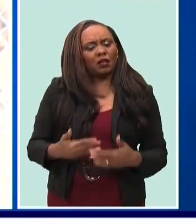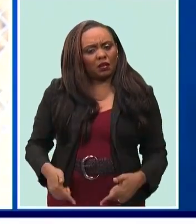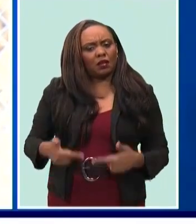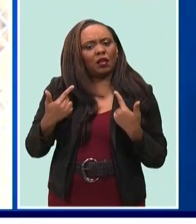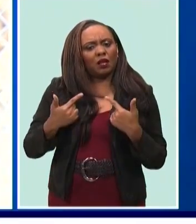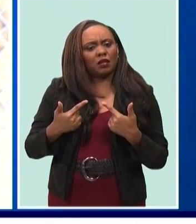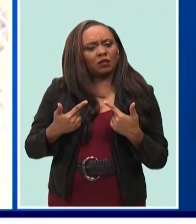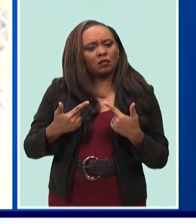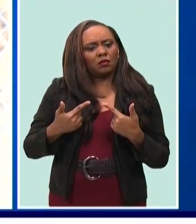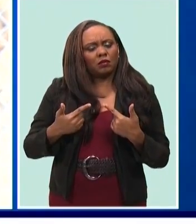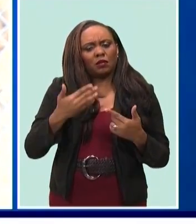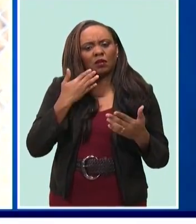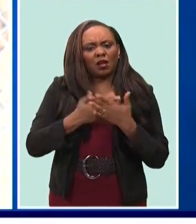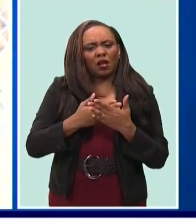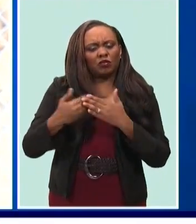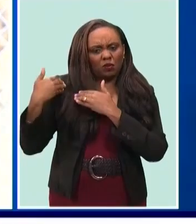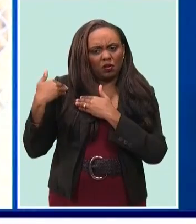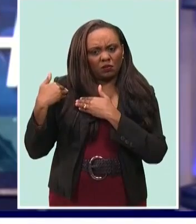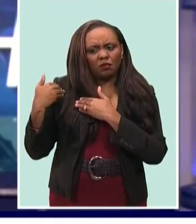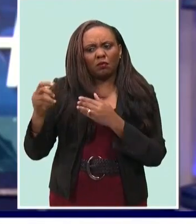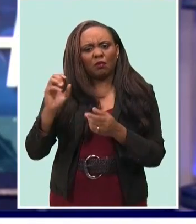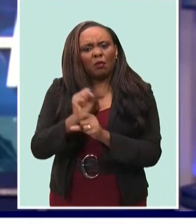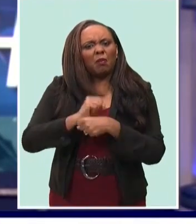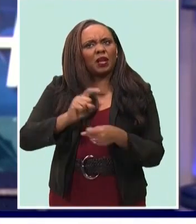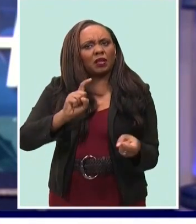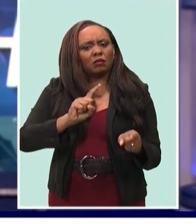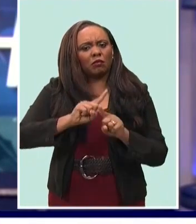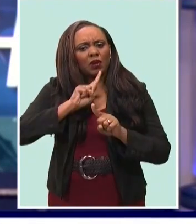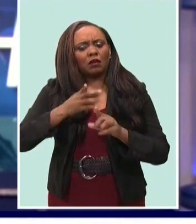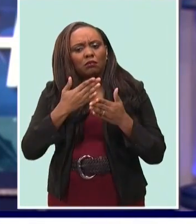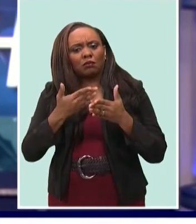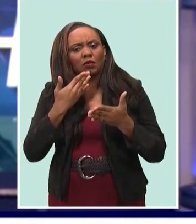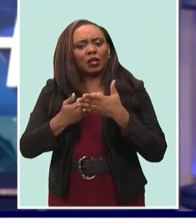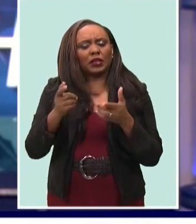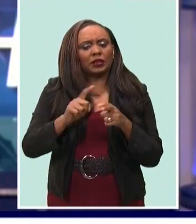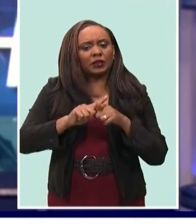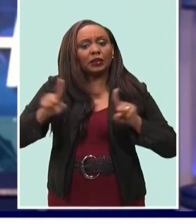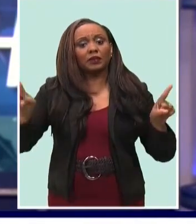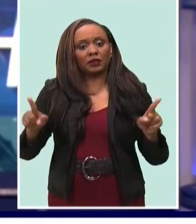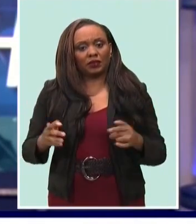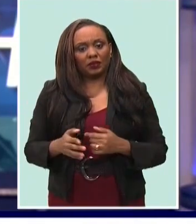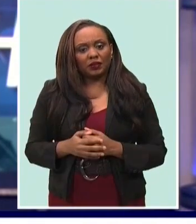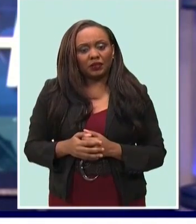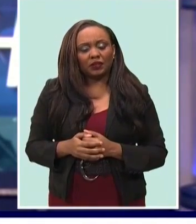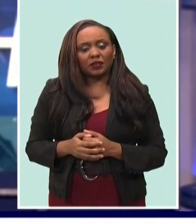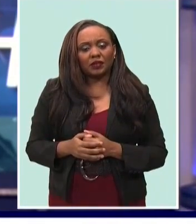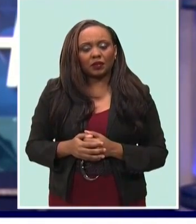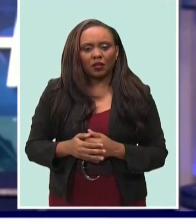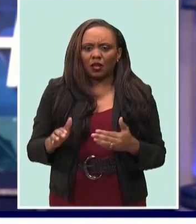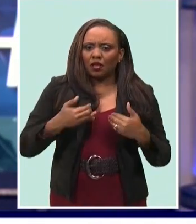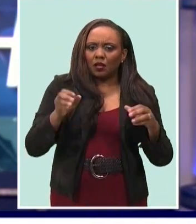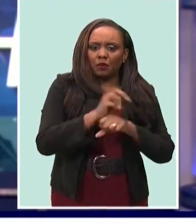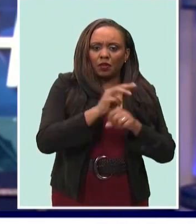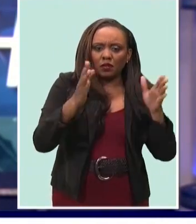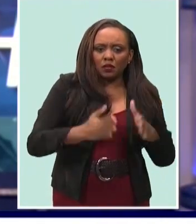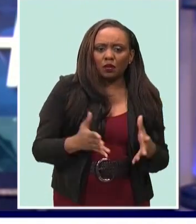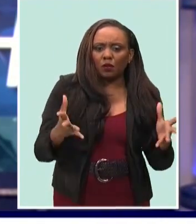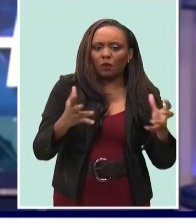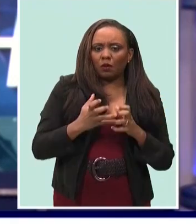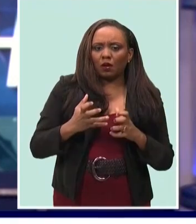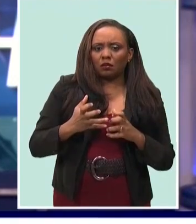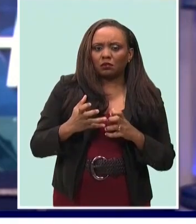in where they can make a difference. In the meantime, Youth Minister Adrian Ford has called on youth to put down the weapons and to take